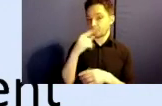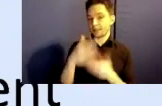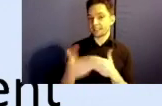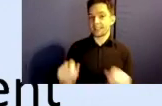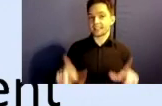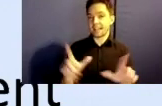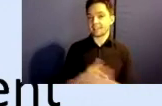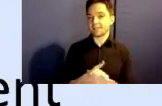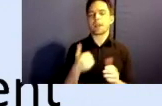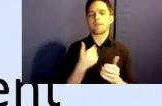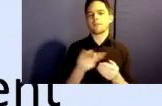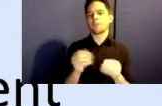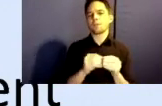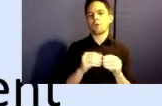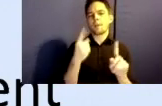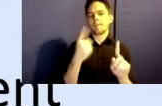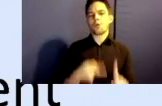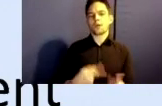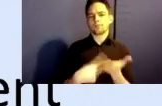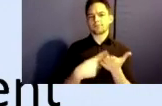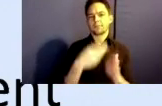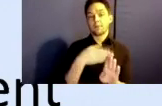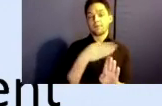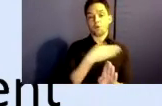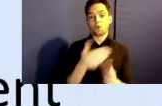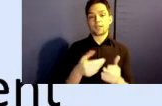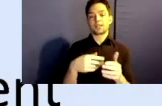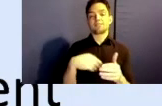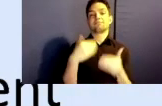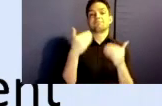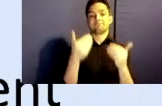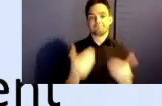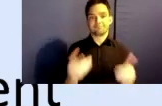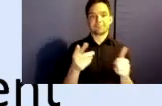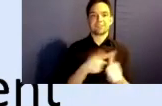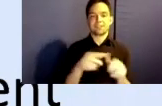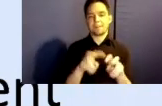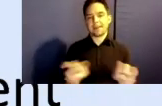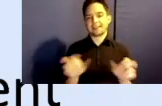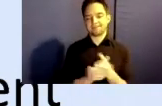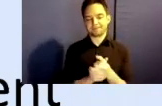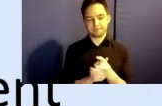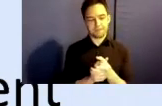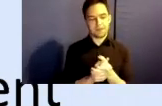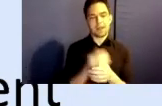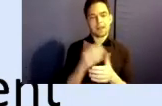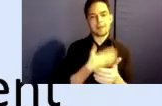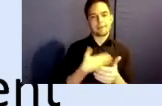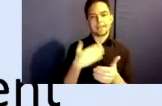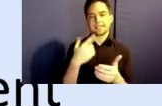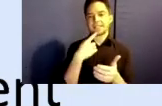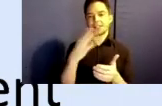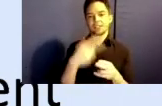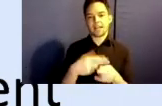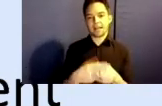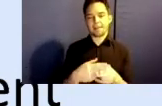just have a few more points before we dive into our first panel. Please indicate your name, designation,